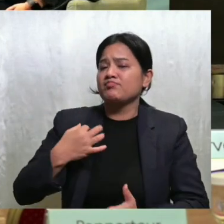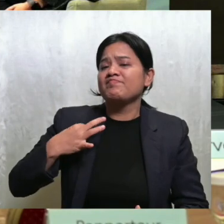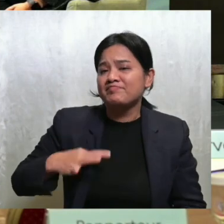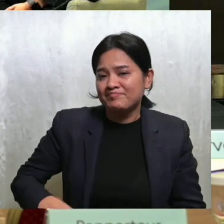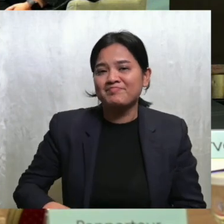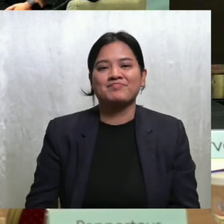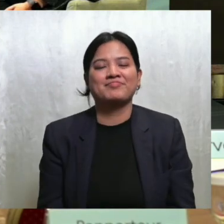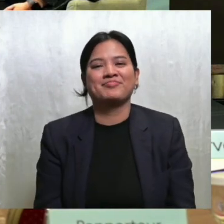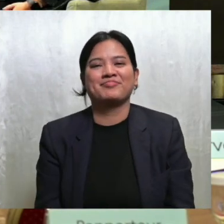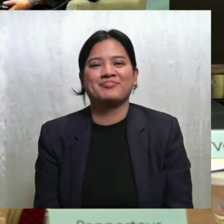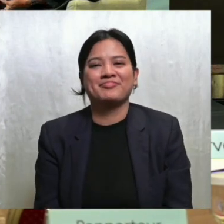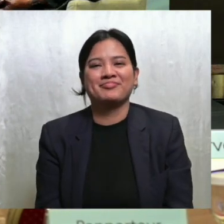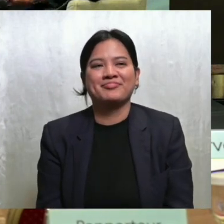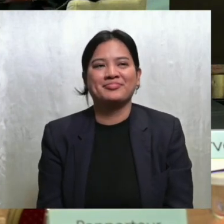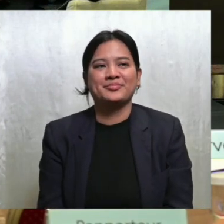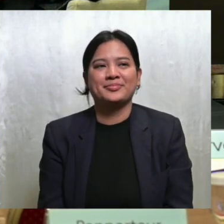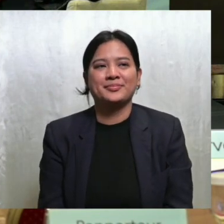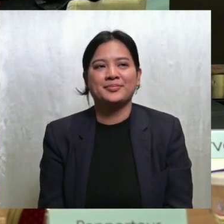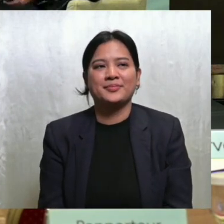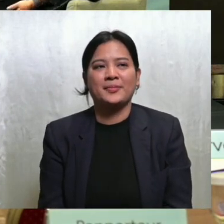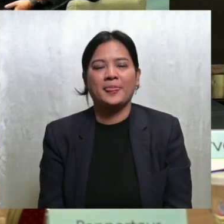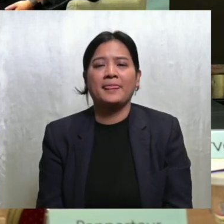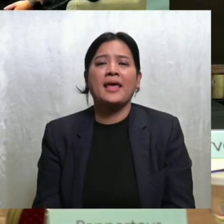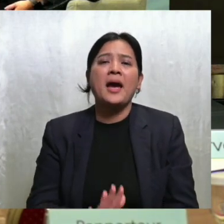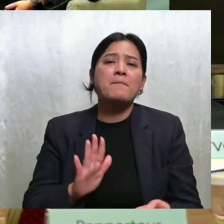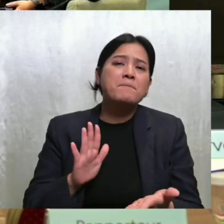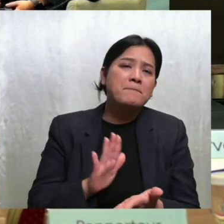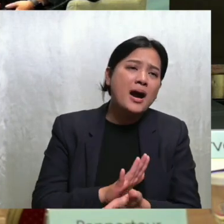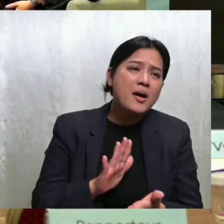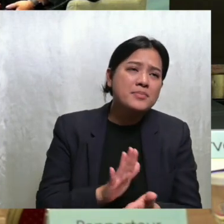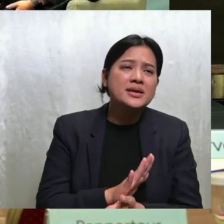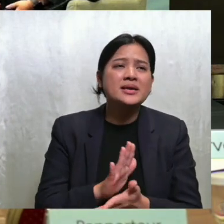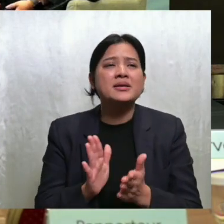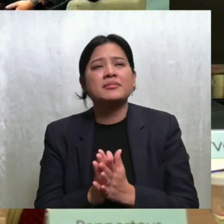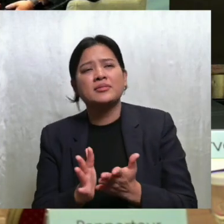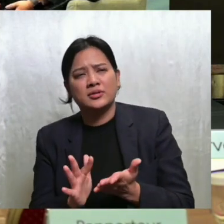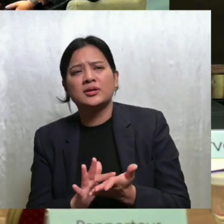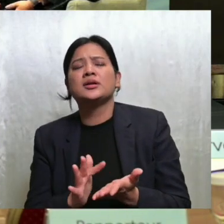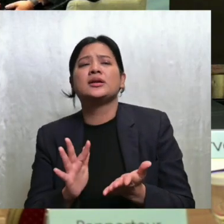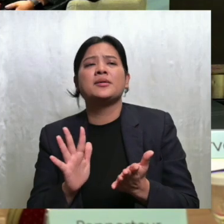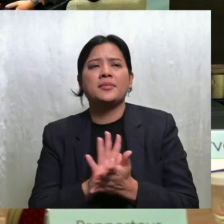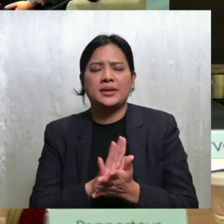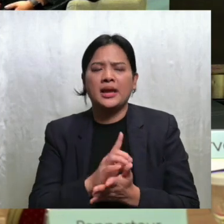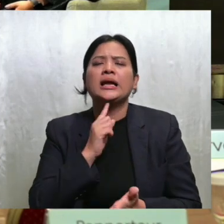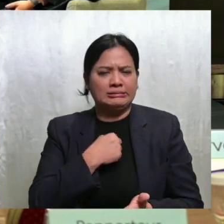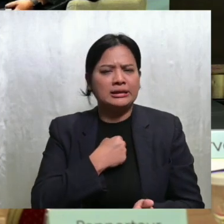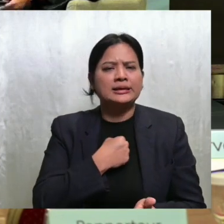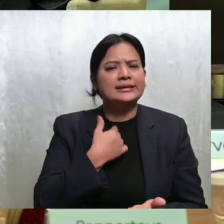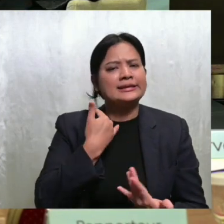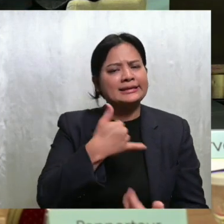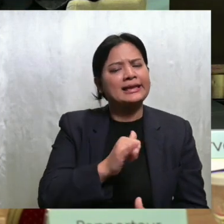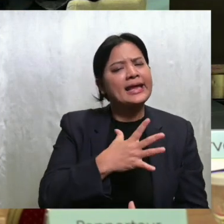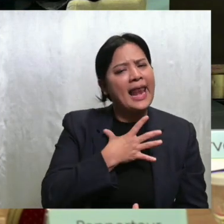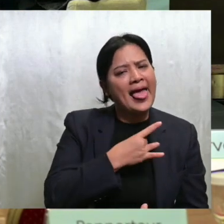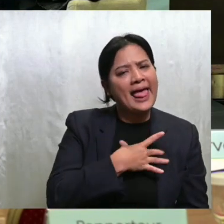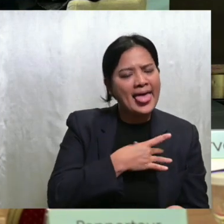you. I really like how you shared IBM's ambitions around actualizing its vision of skilling